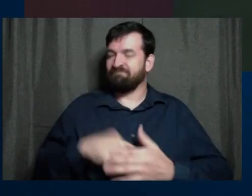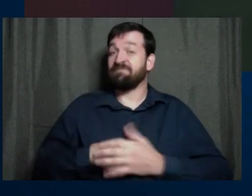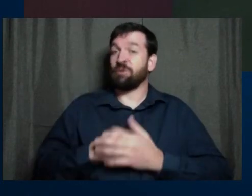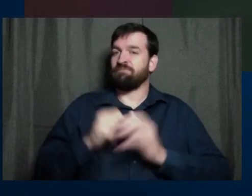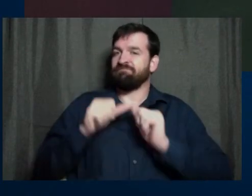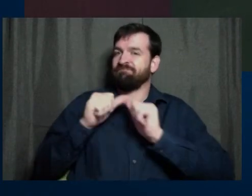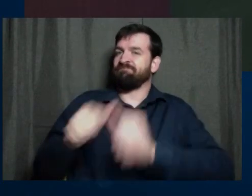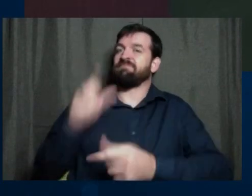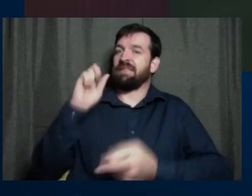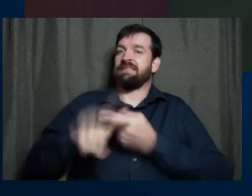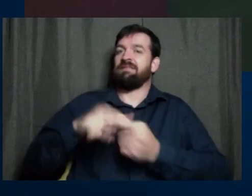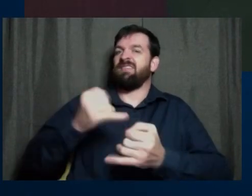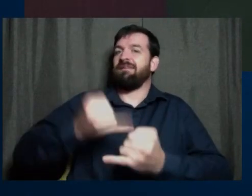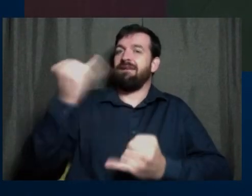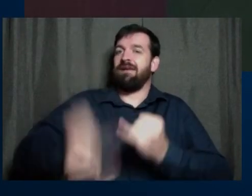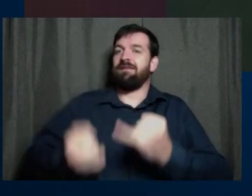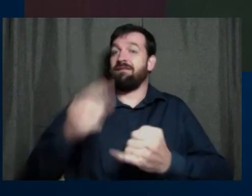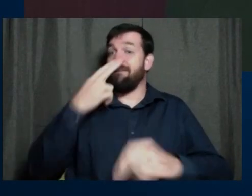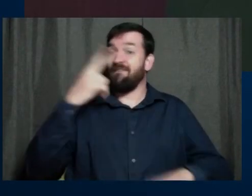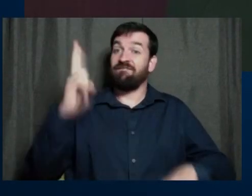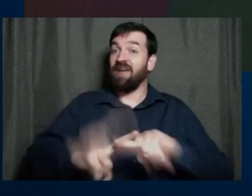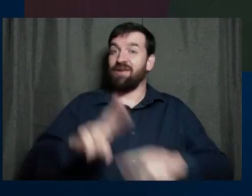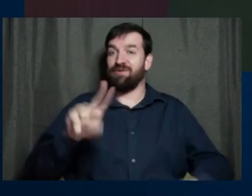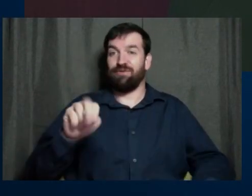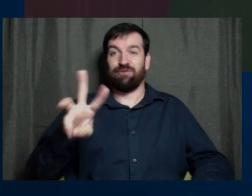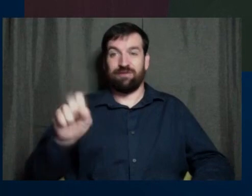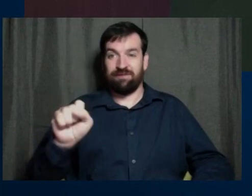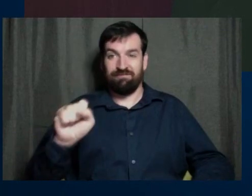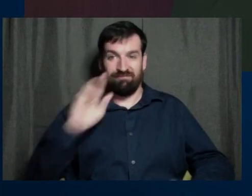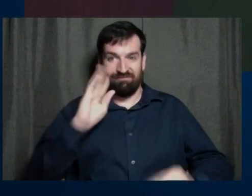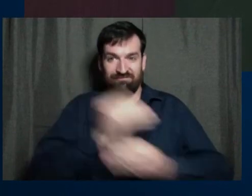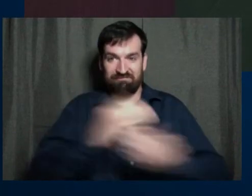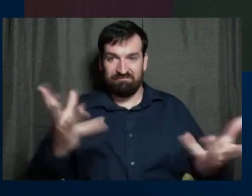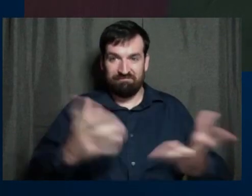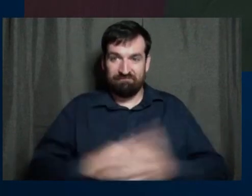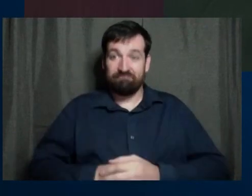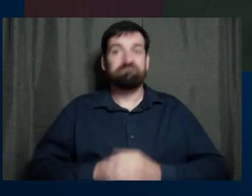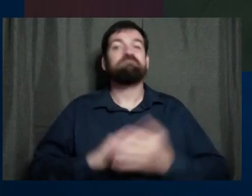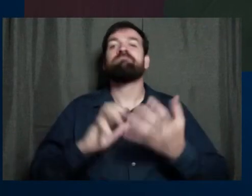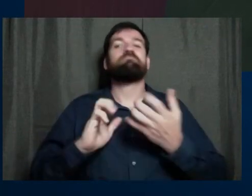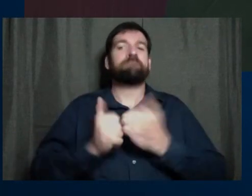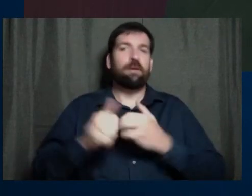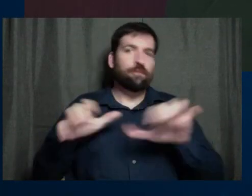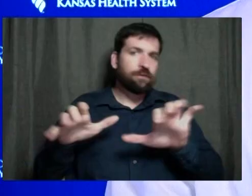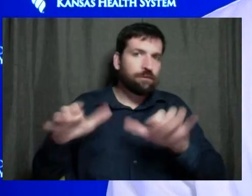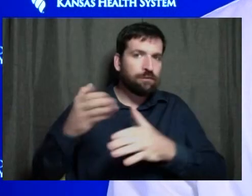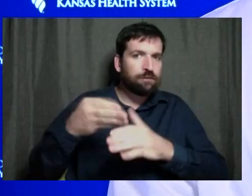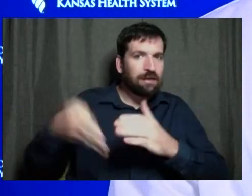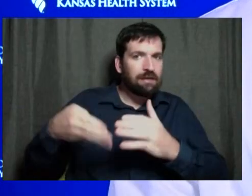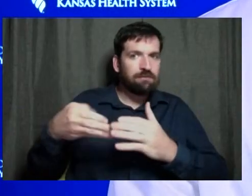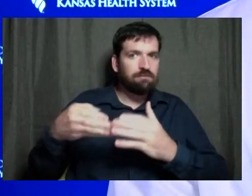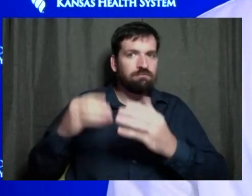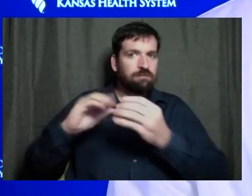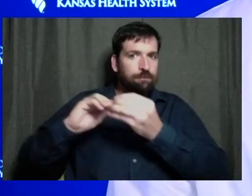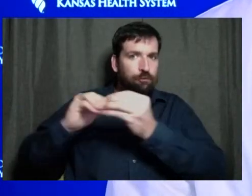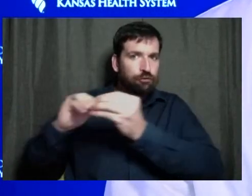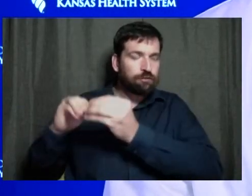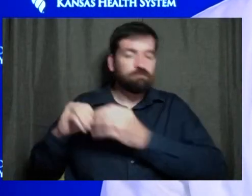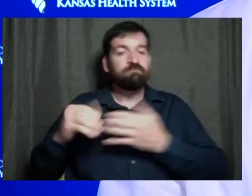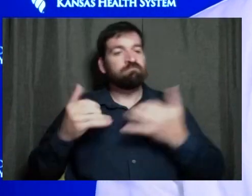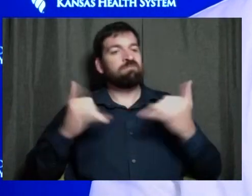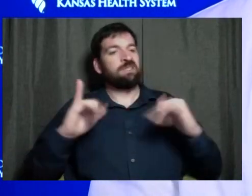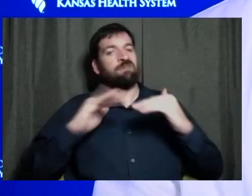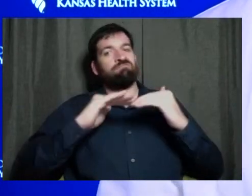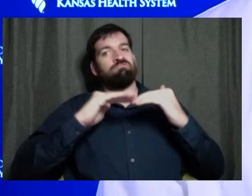some fun news with our viewers. But tell us how we did over the weekend regarding our numbers. Yeah, we're still holding steady in